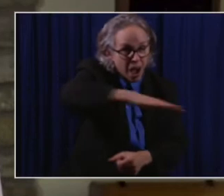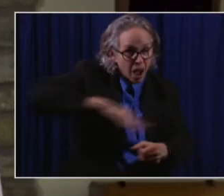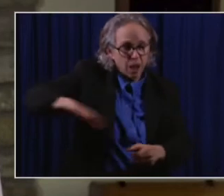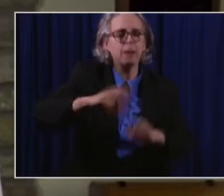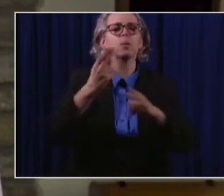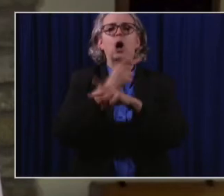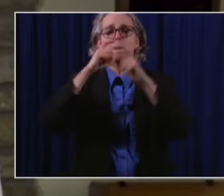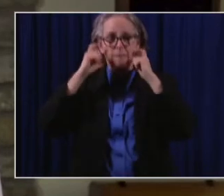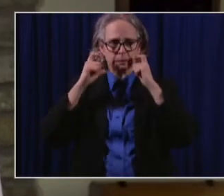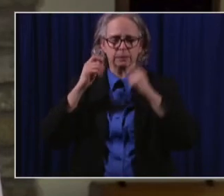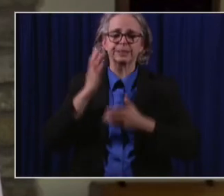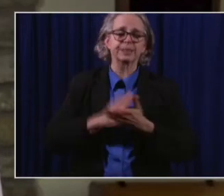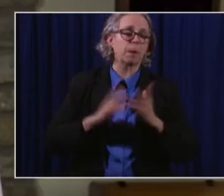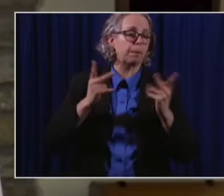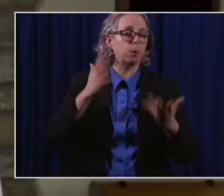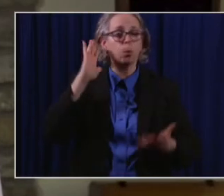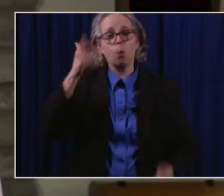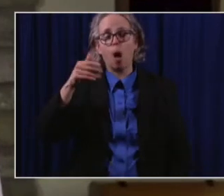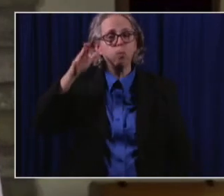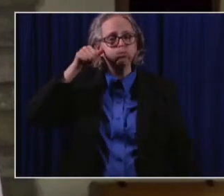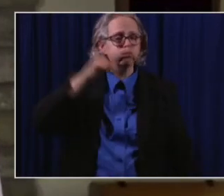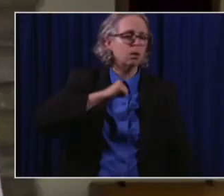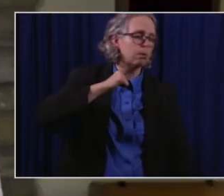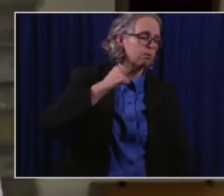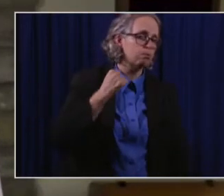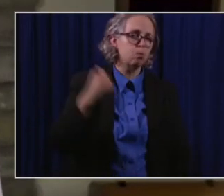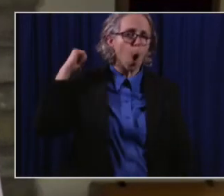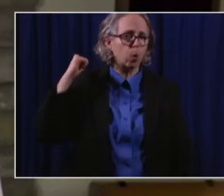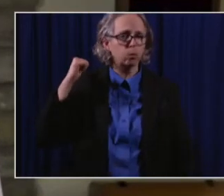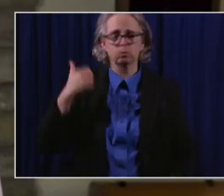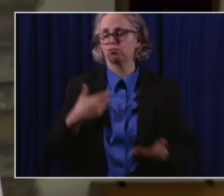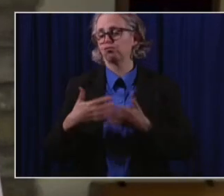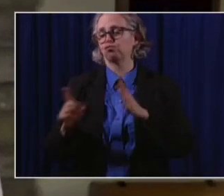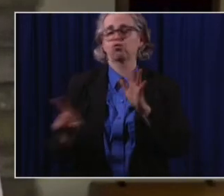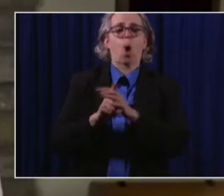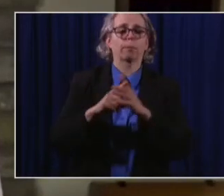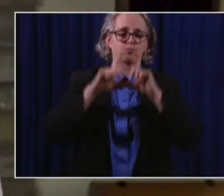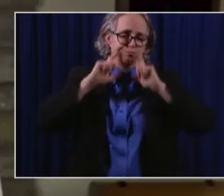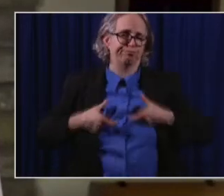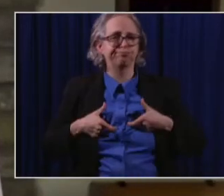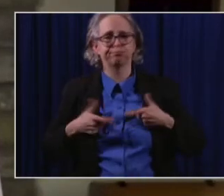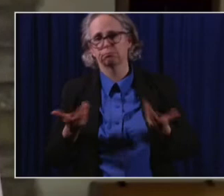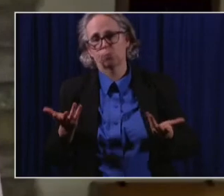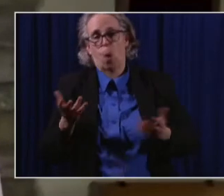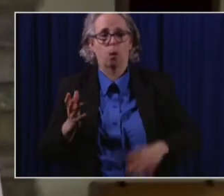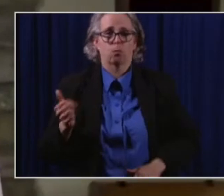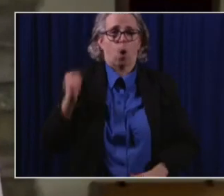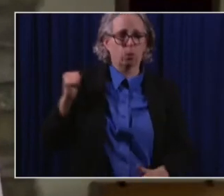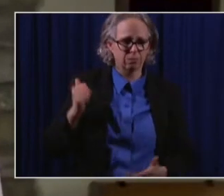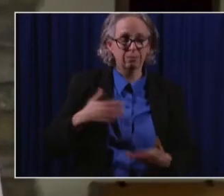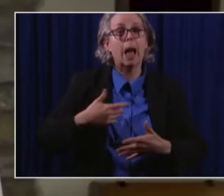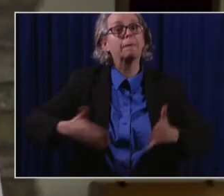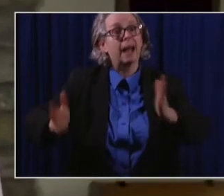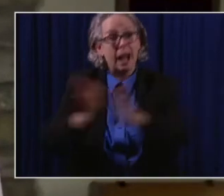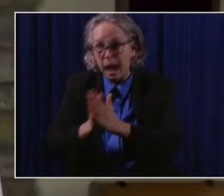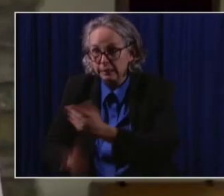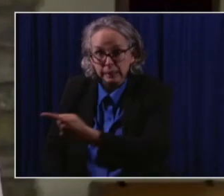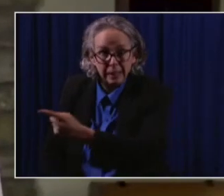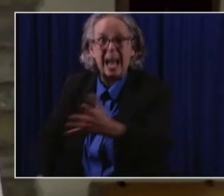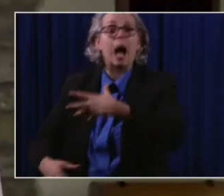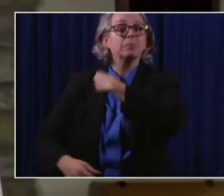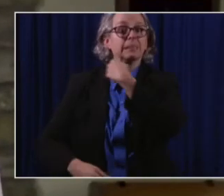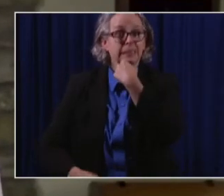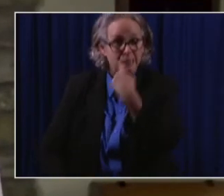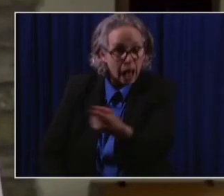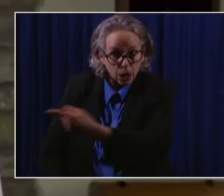I suppose, but that's not what we're telling people to do. But if you get down to the question, are you going to